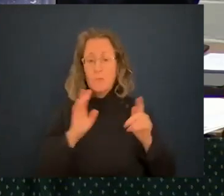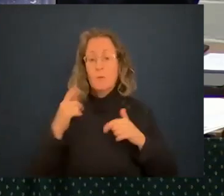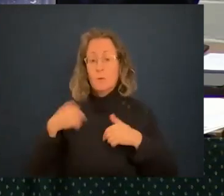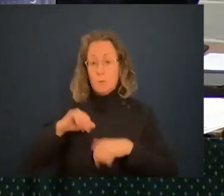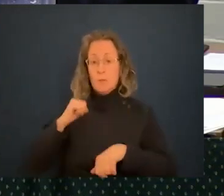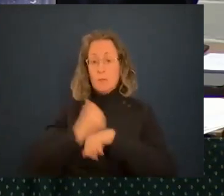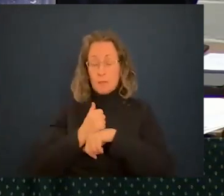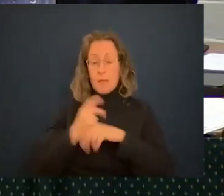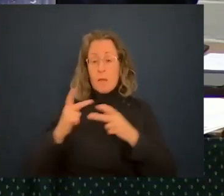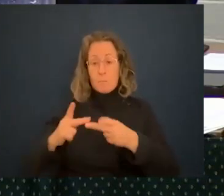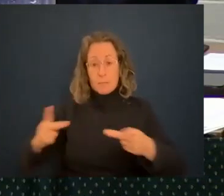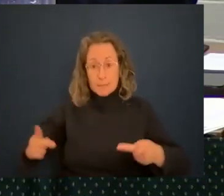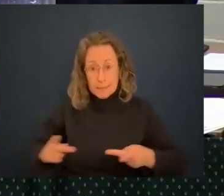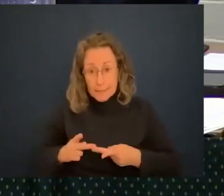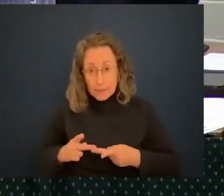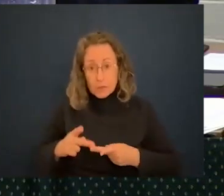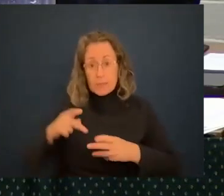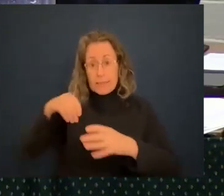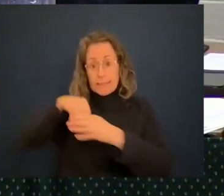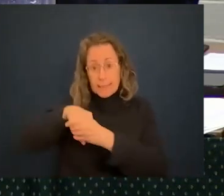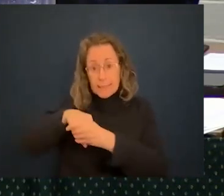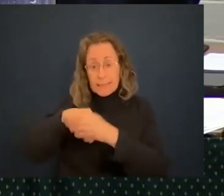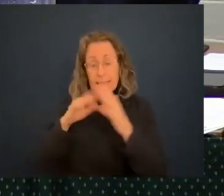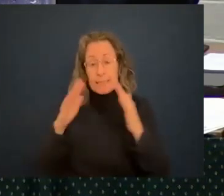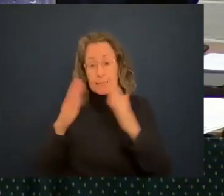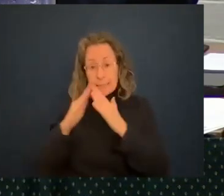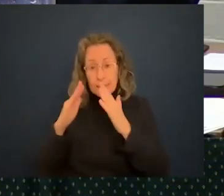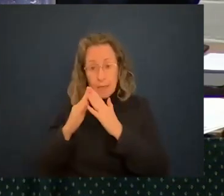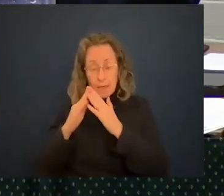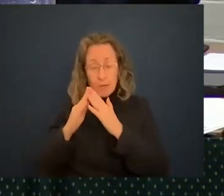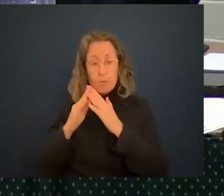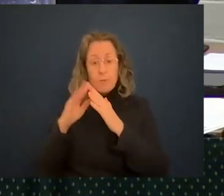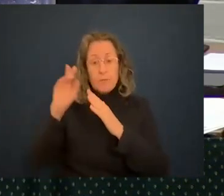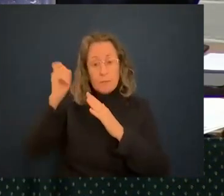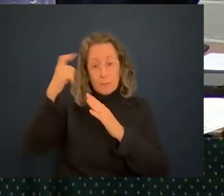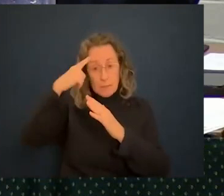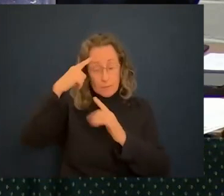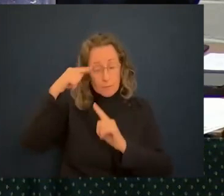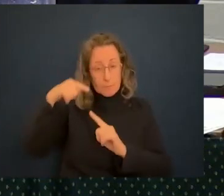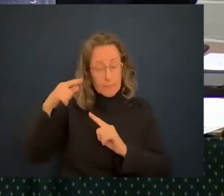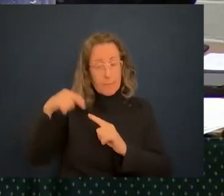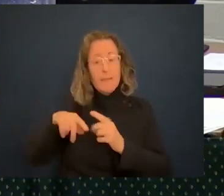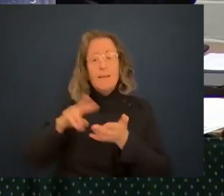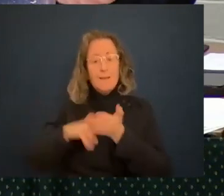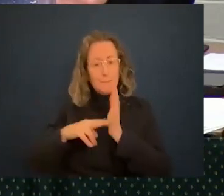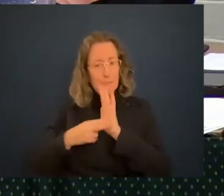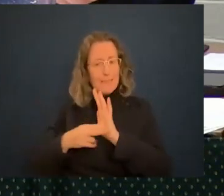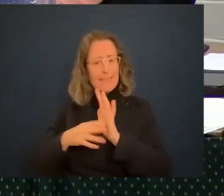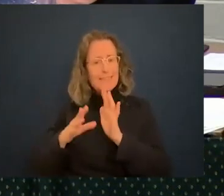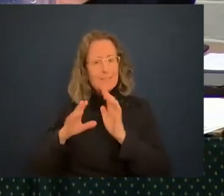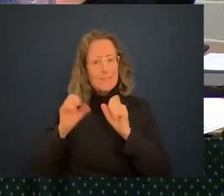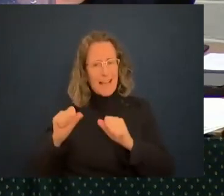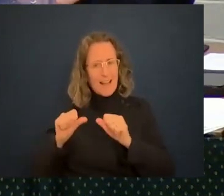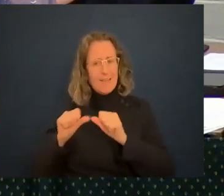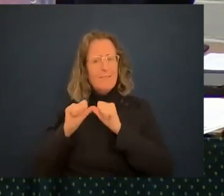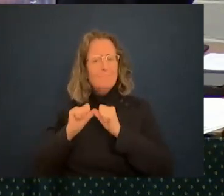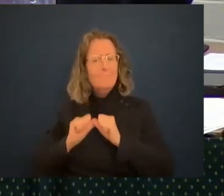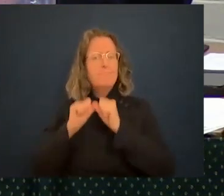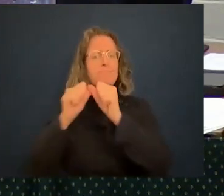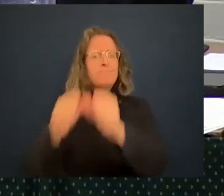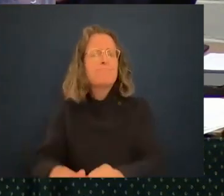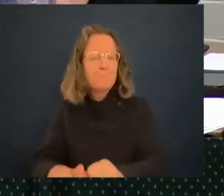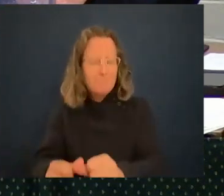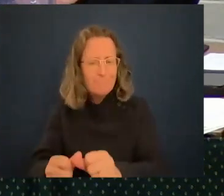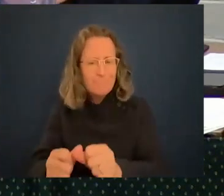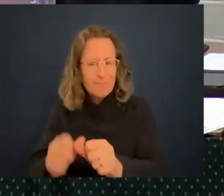in town because that has a more long-term um you know role right a